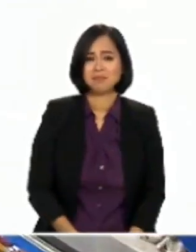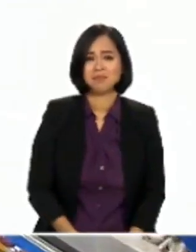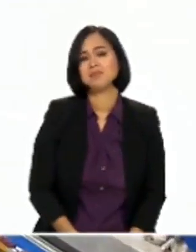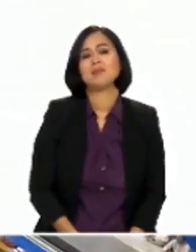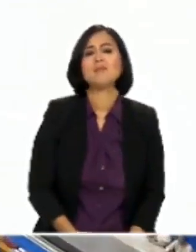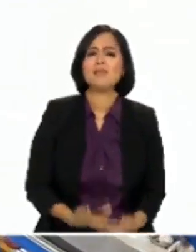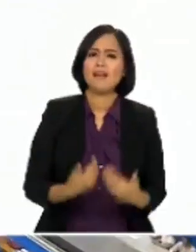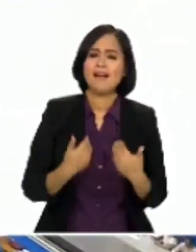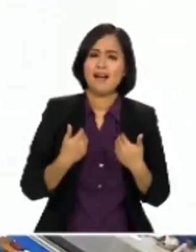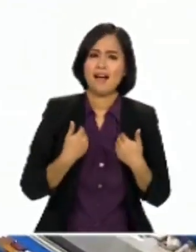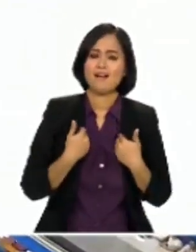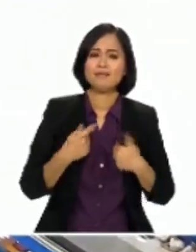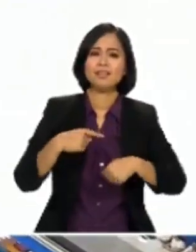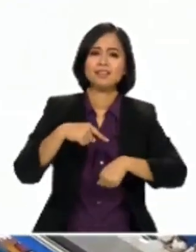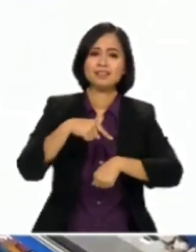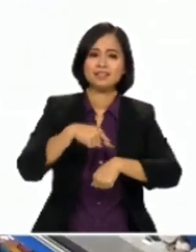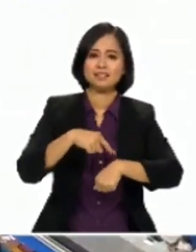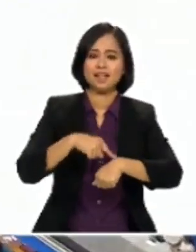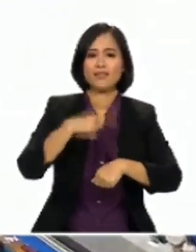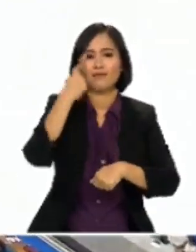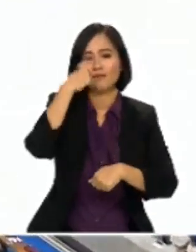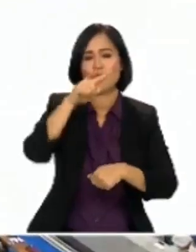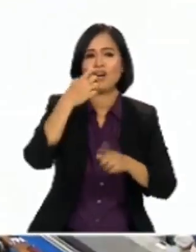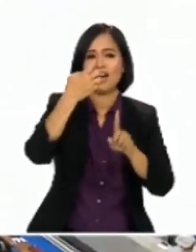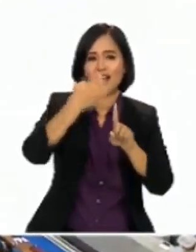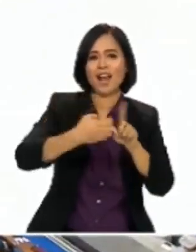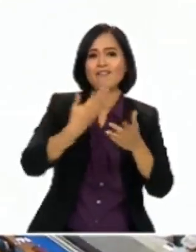there is a time for everything.